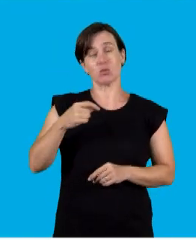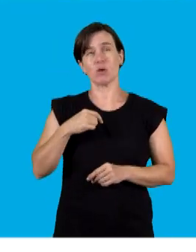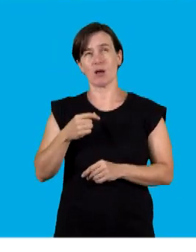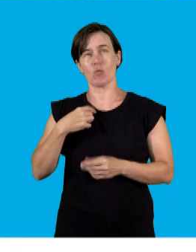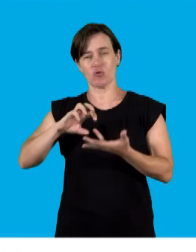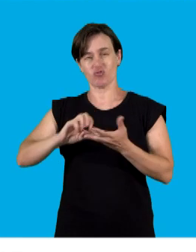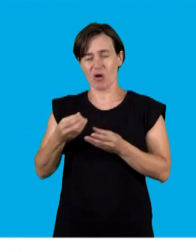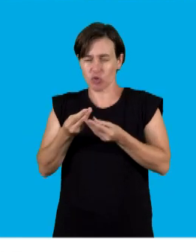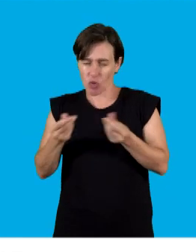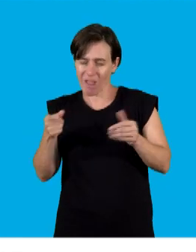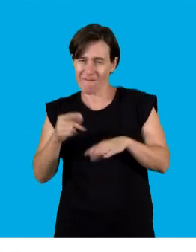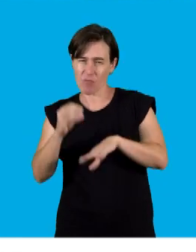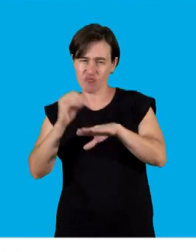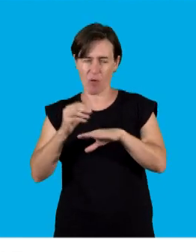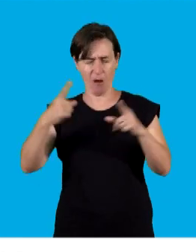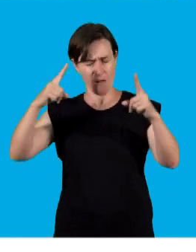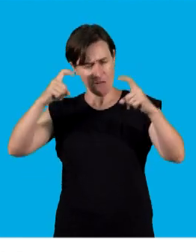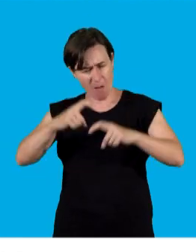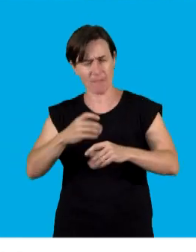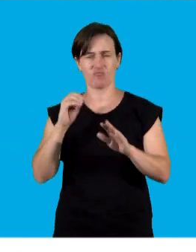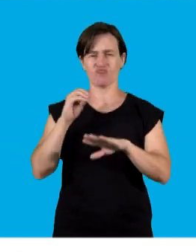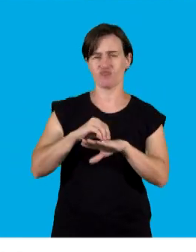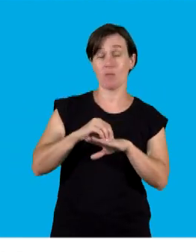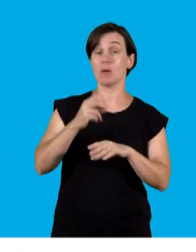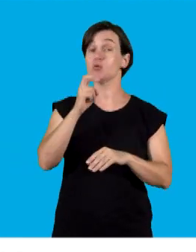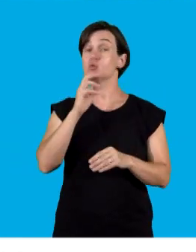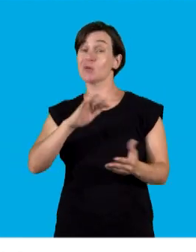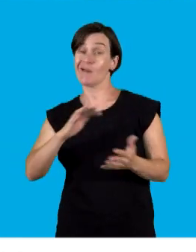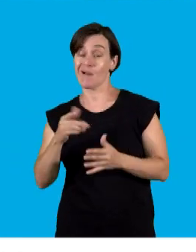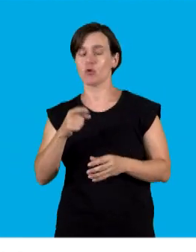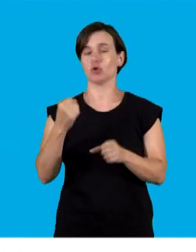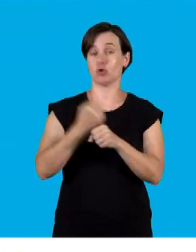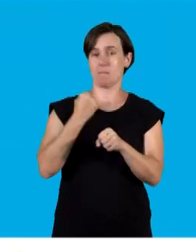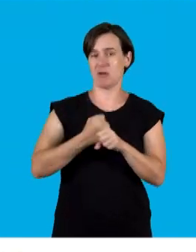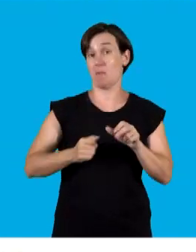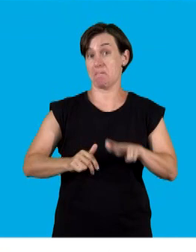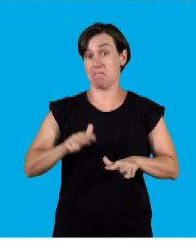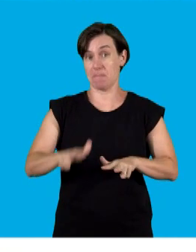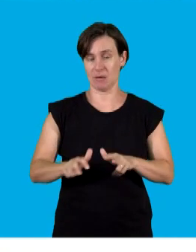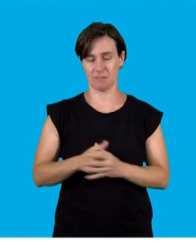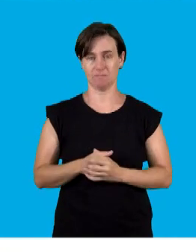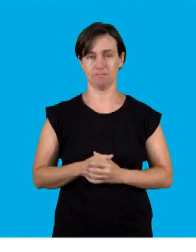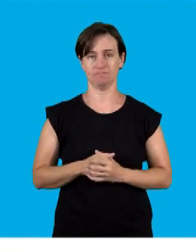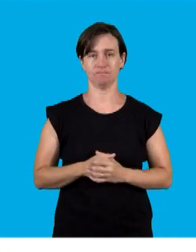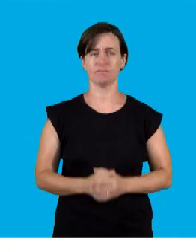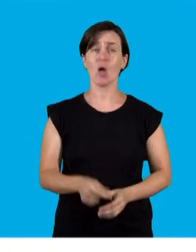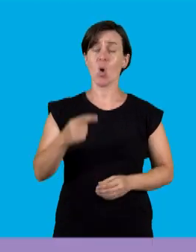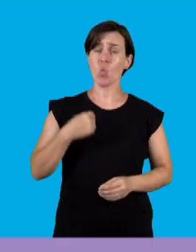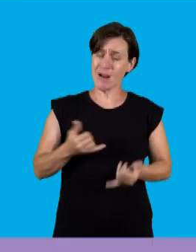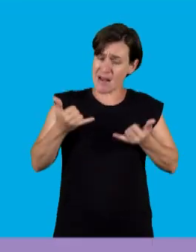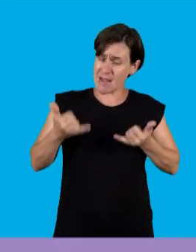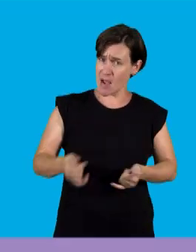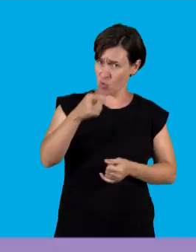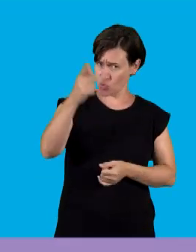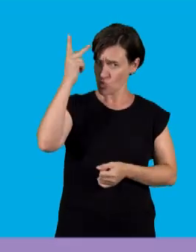look at solving for complex problems involving geometric patterns. Let's see what pre-knowledge we